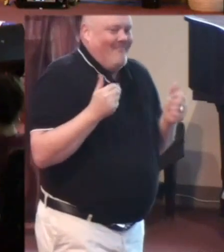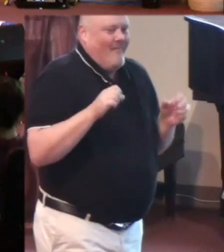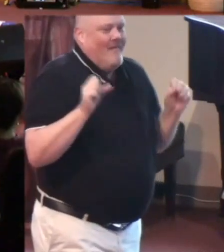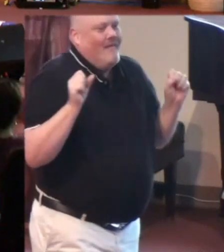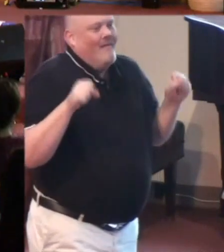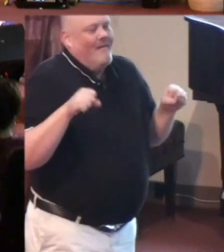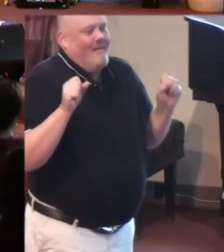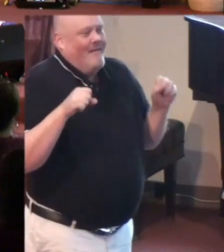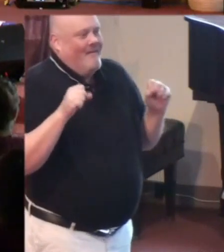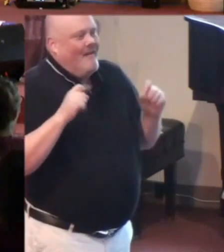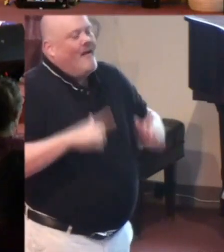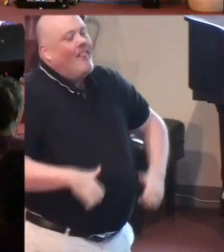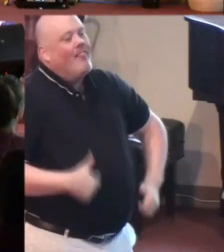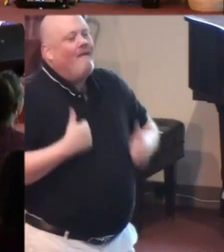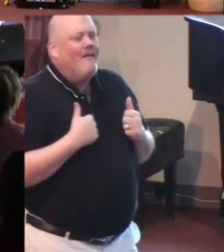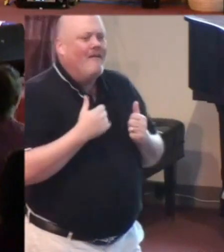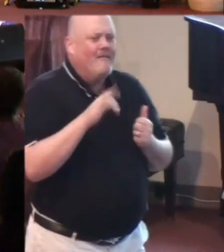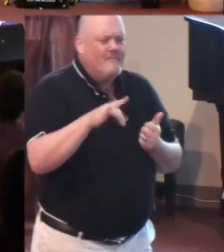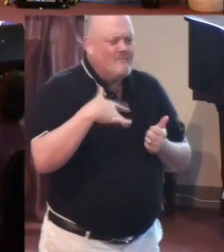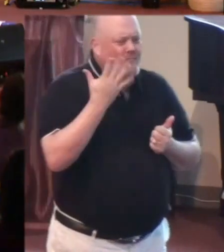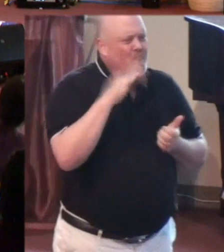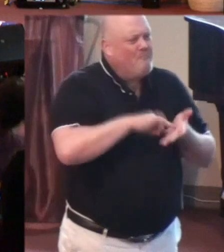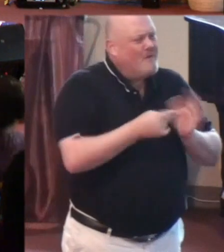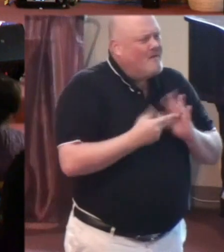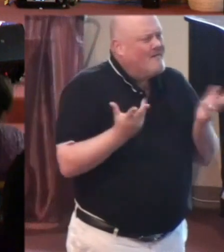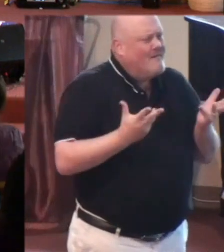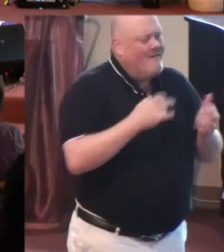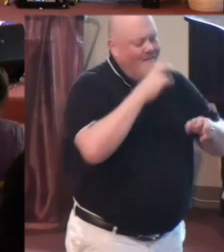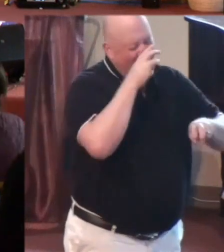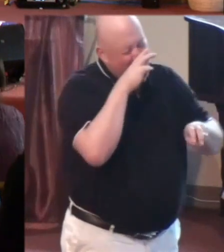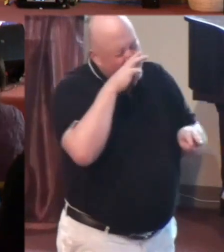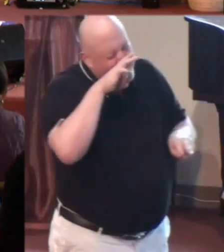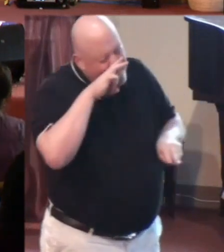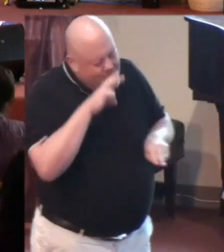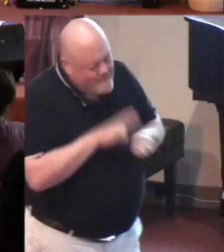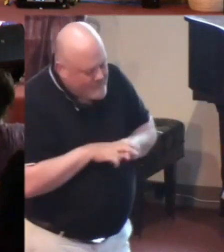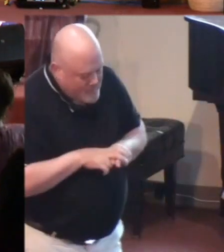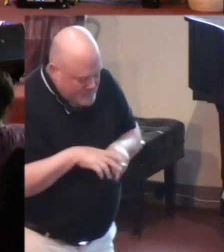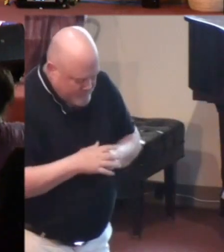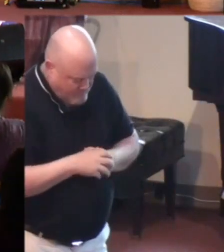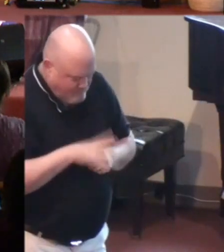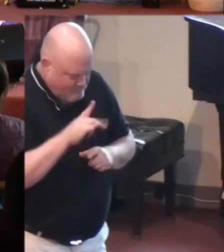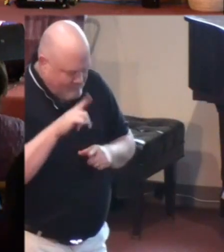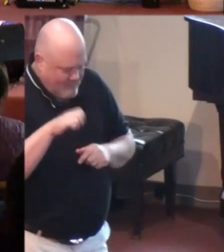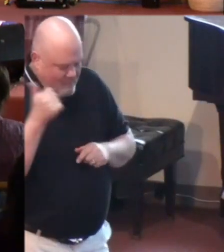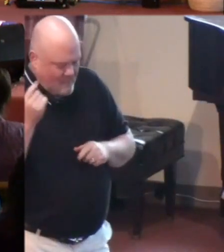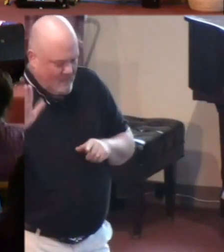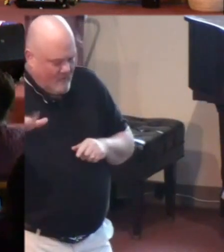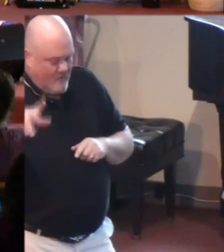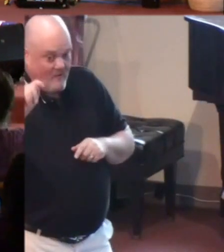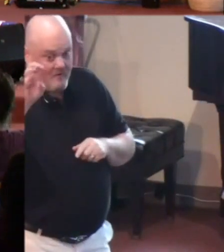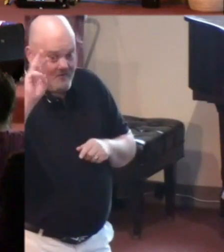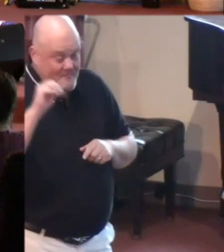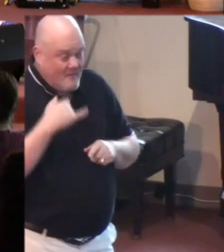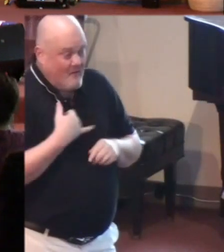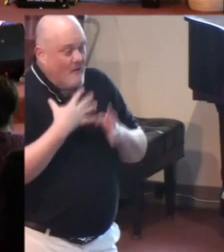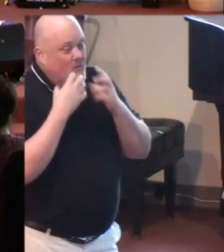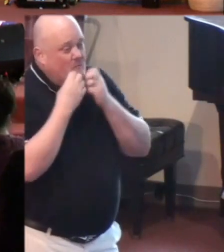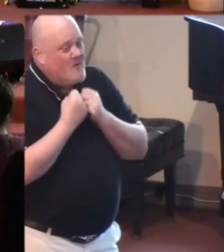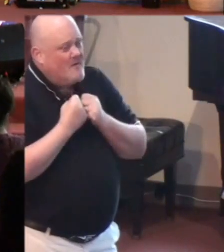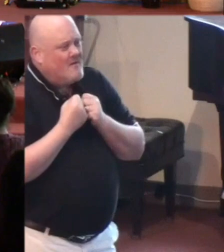Yeah, that's life's great. about having fun. It is about having fun. And another thing I know that Colin would appreciate is letting go of